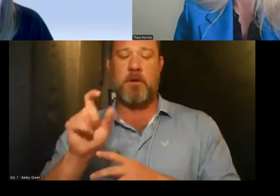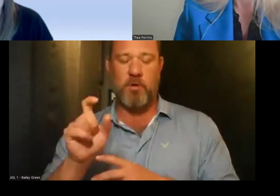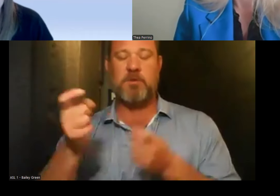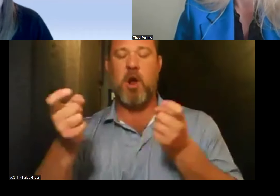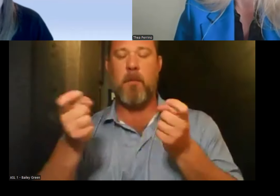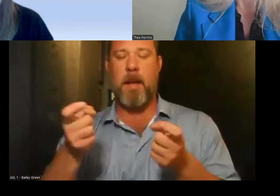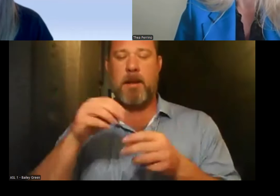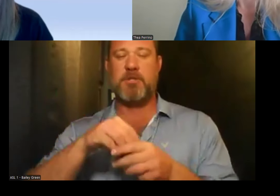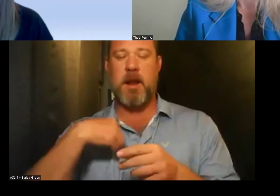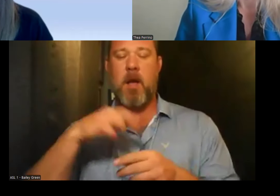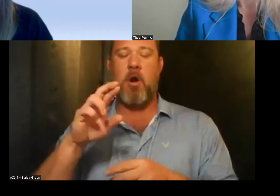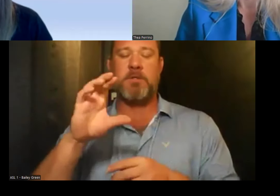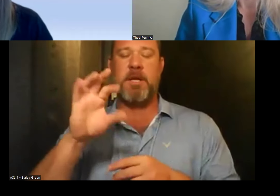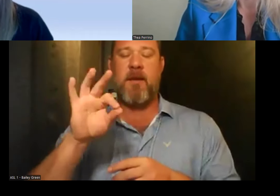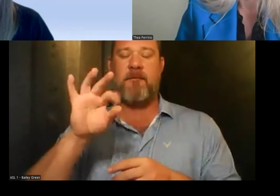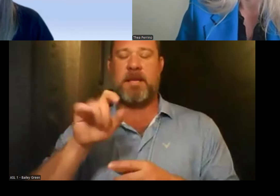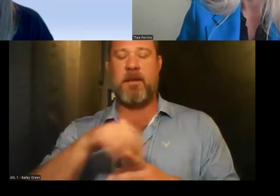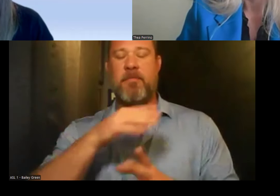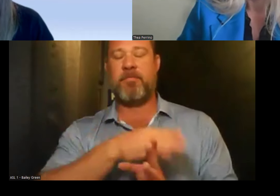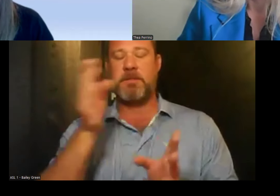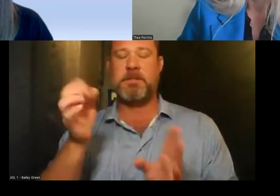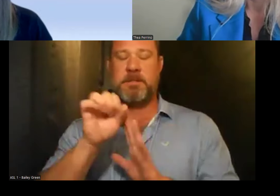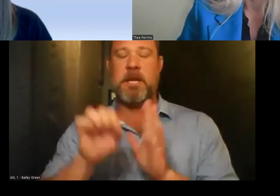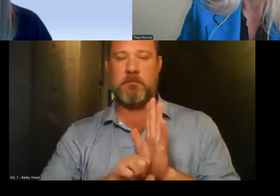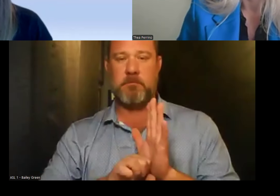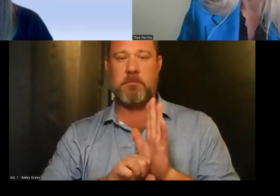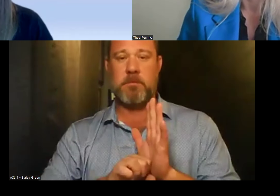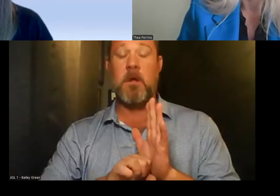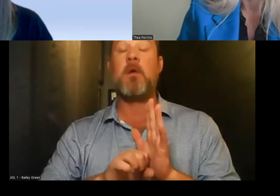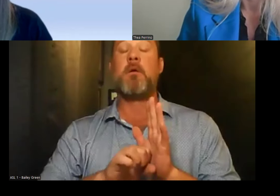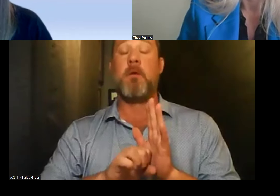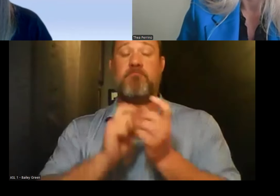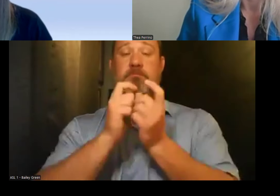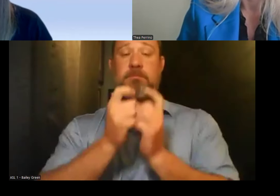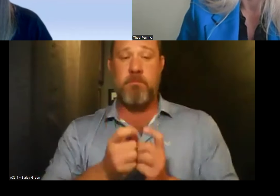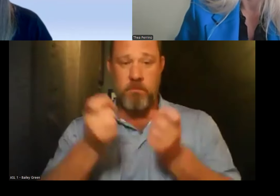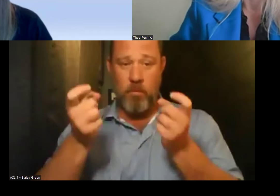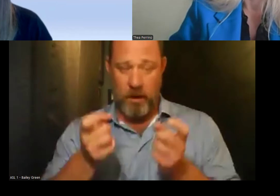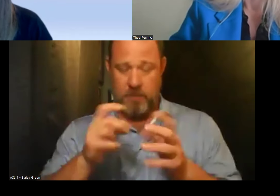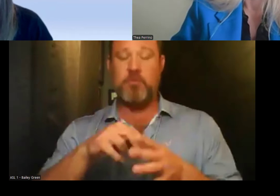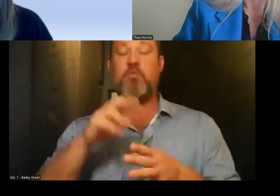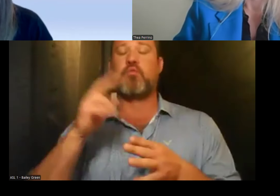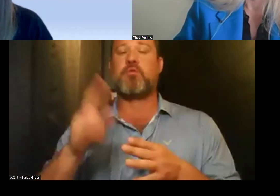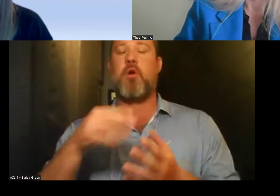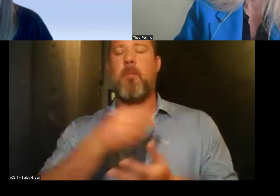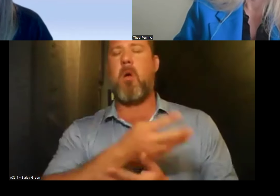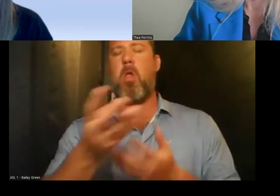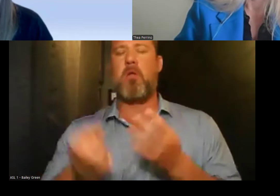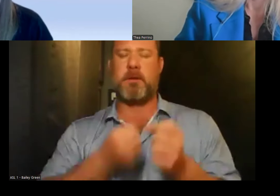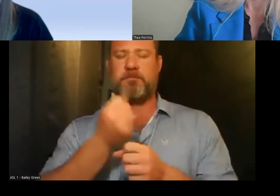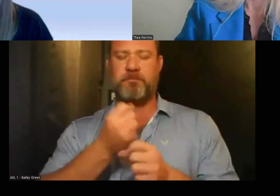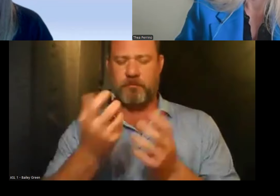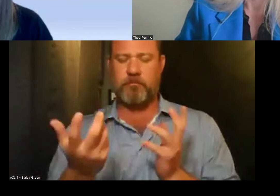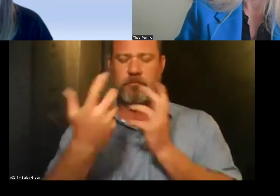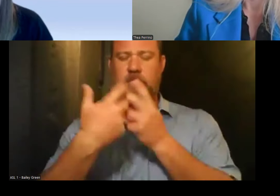managed in our RCFEs across the state. The updated regulations are the result of a multi-year collaboration